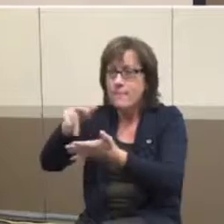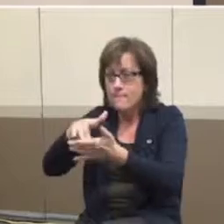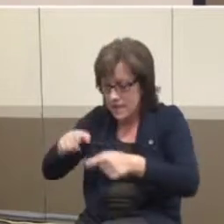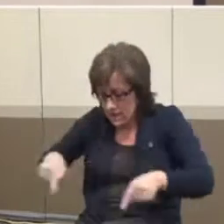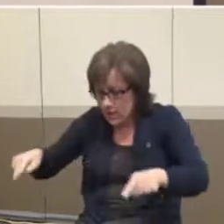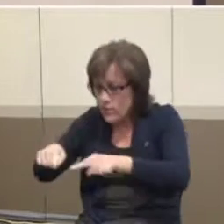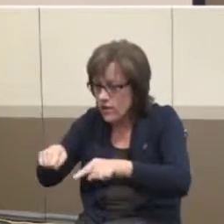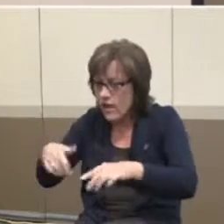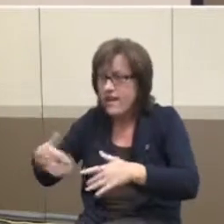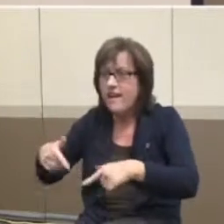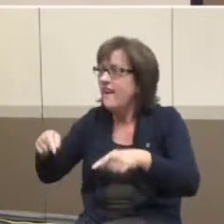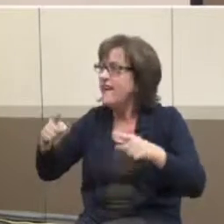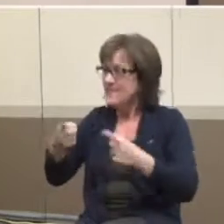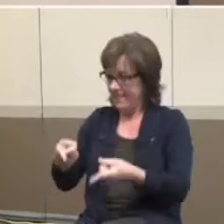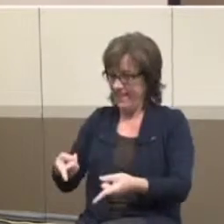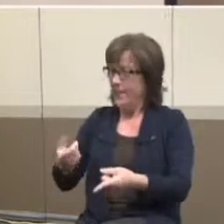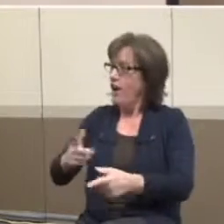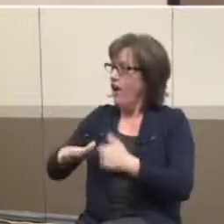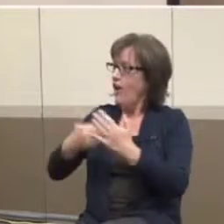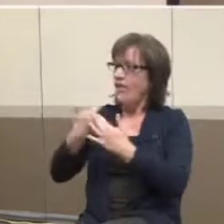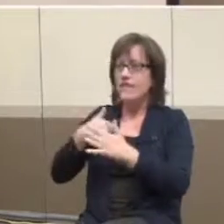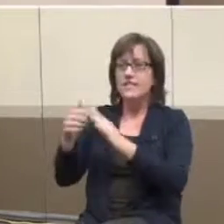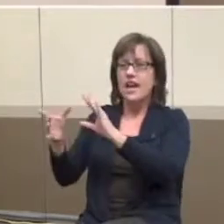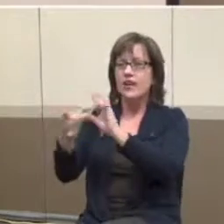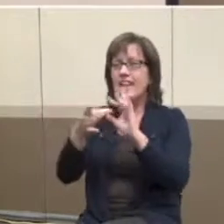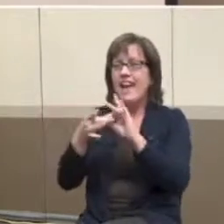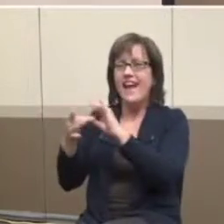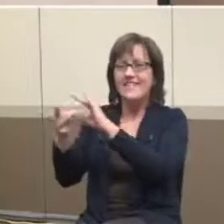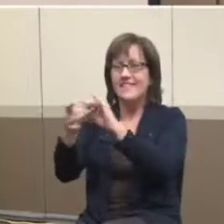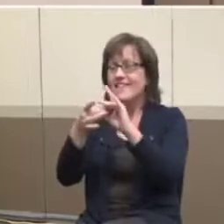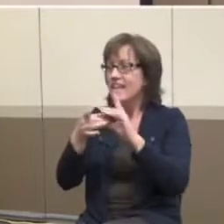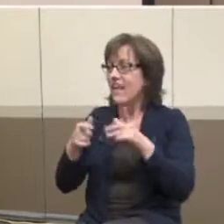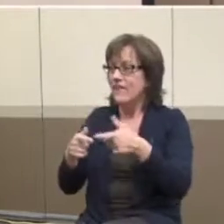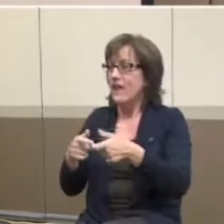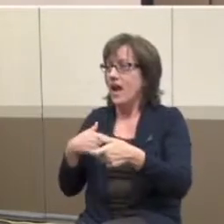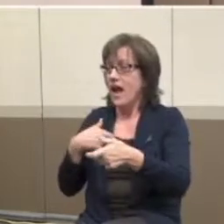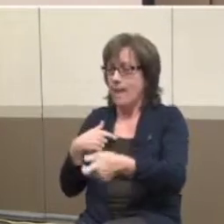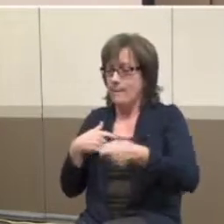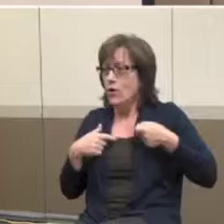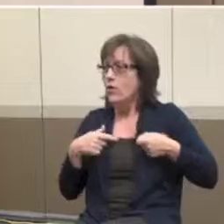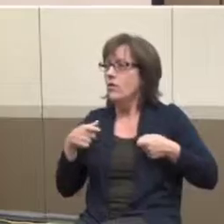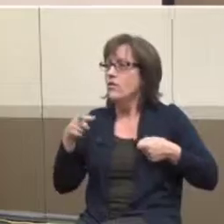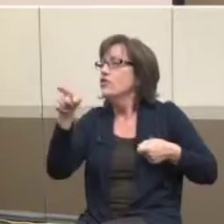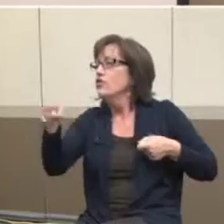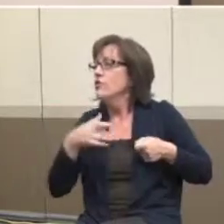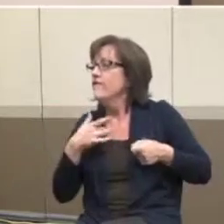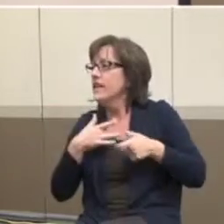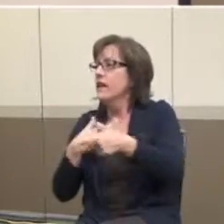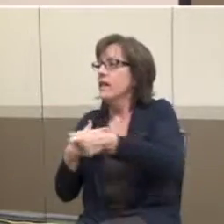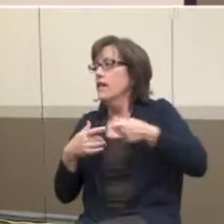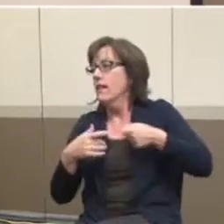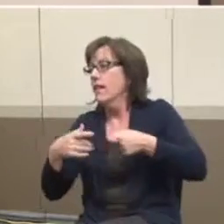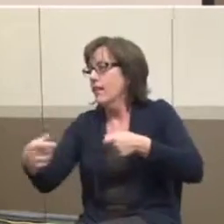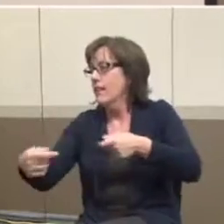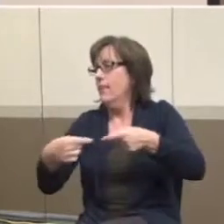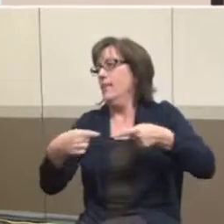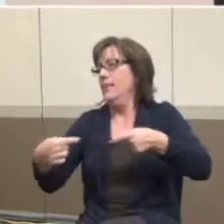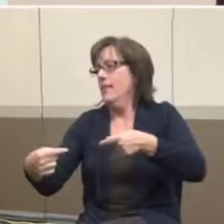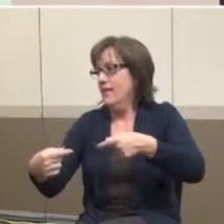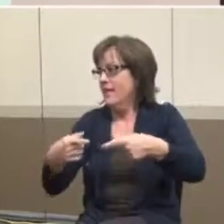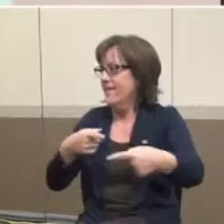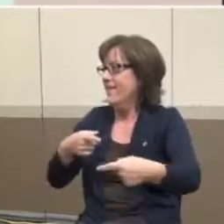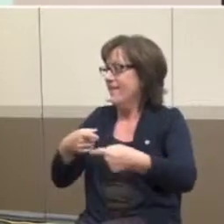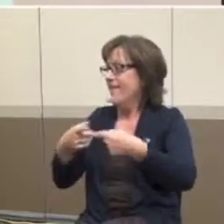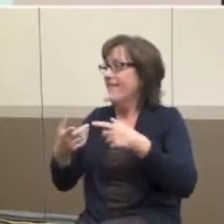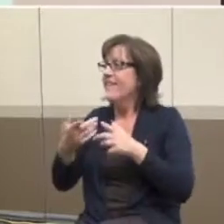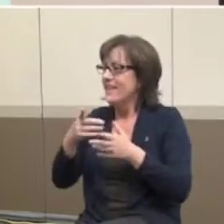all really connected. We're connected in a way where if I pull, you know, you feel it. And this